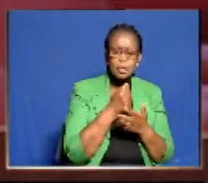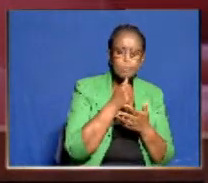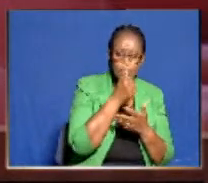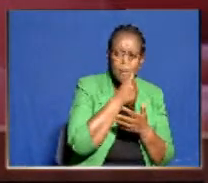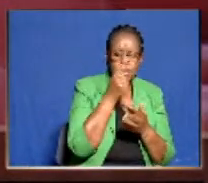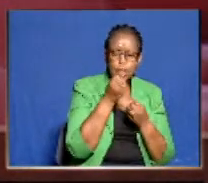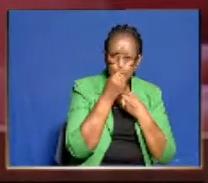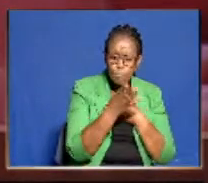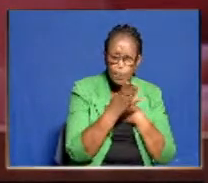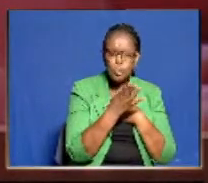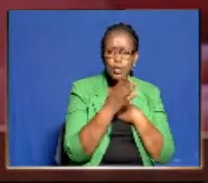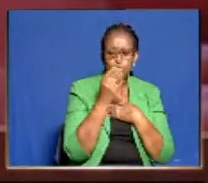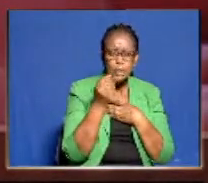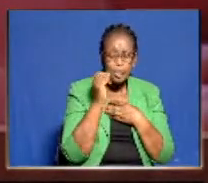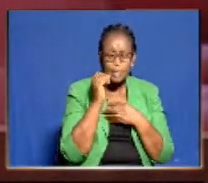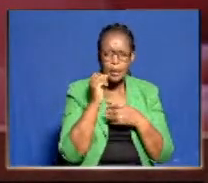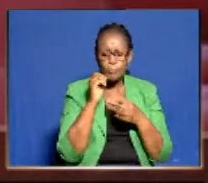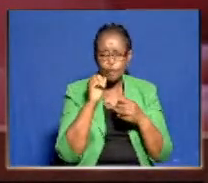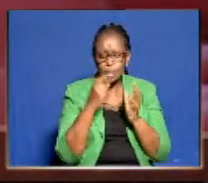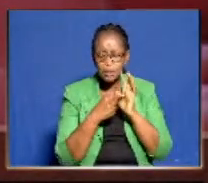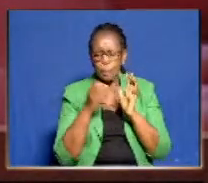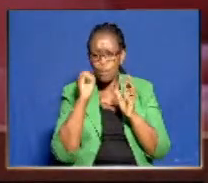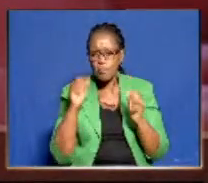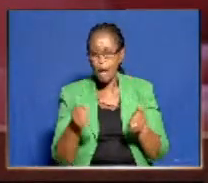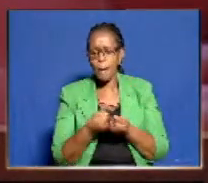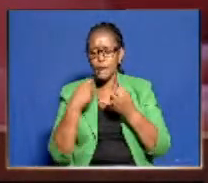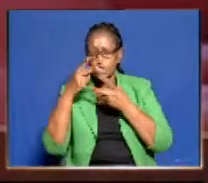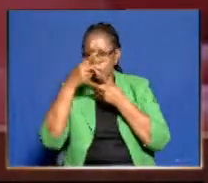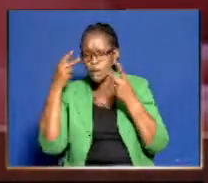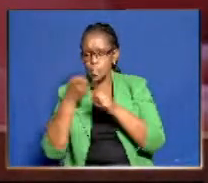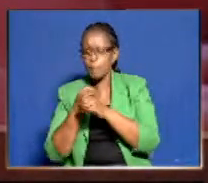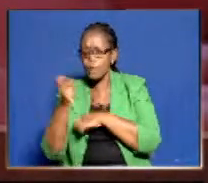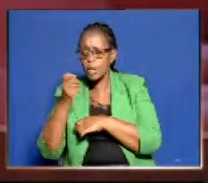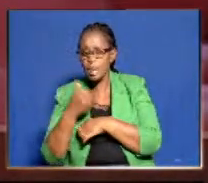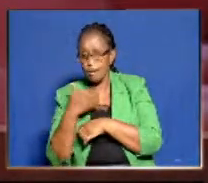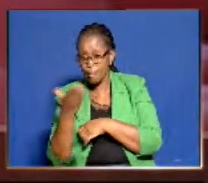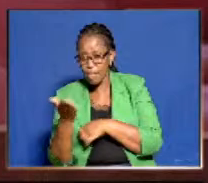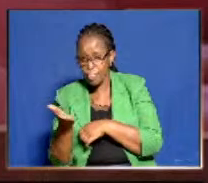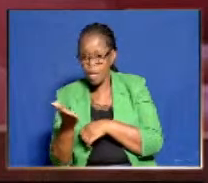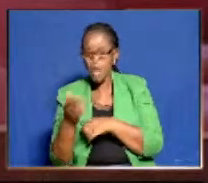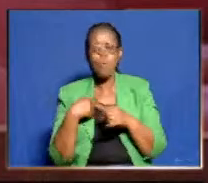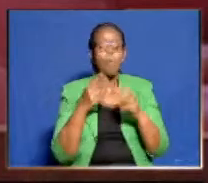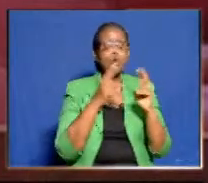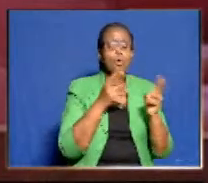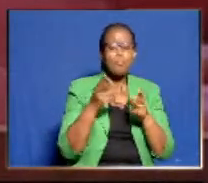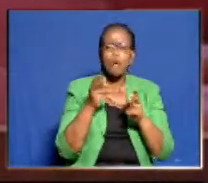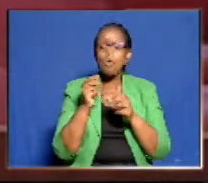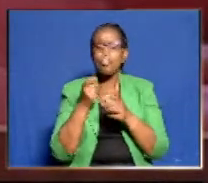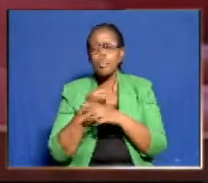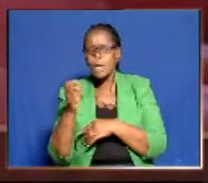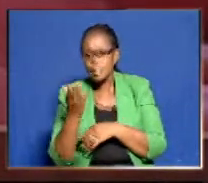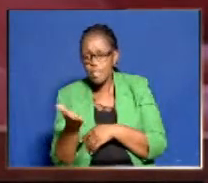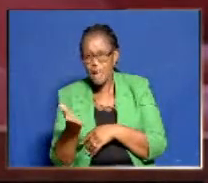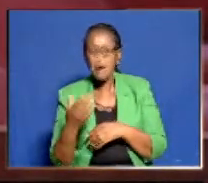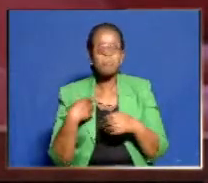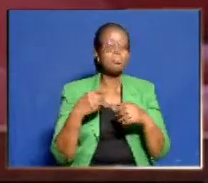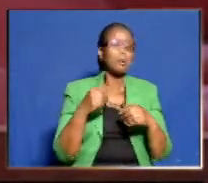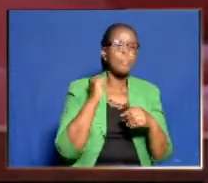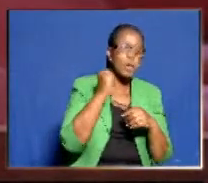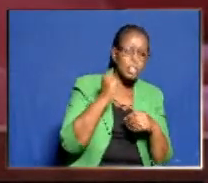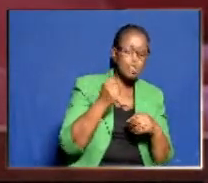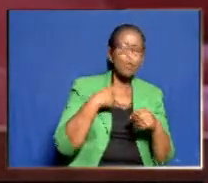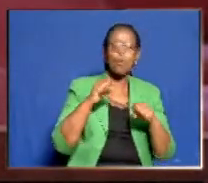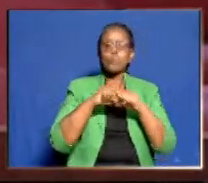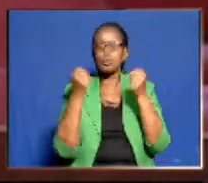as terrorism, extraordinary threats, internal and social political threats, environmental and